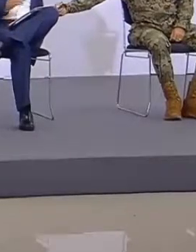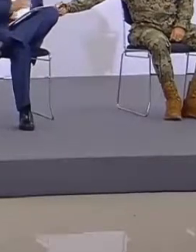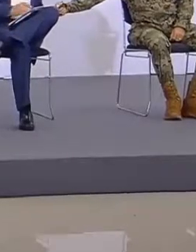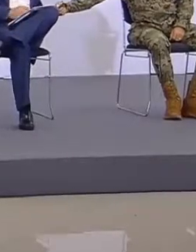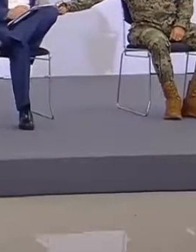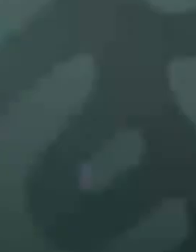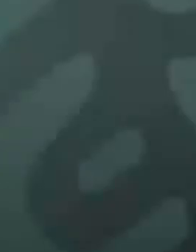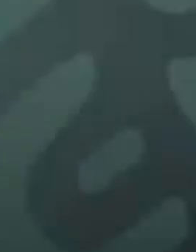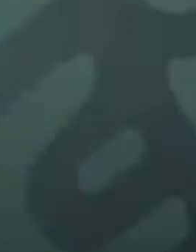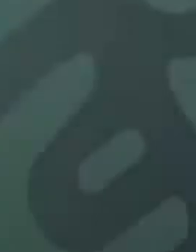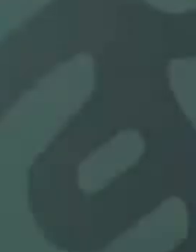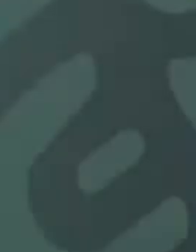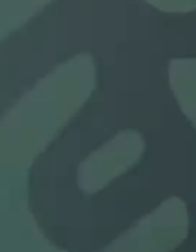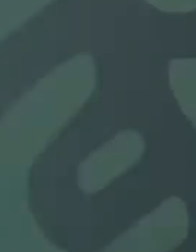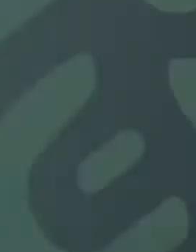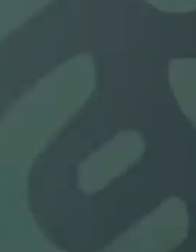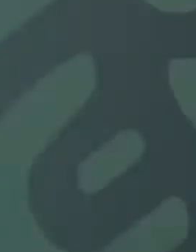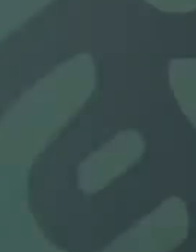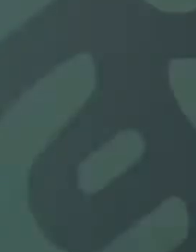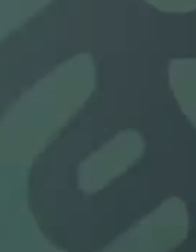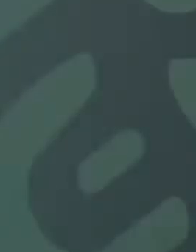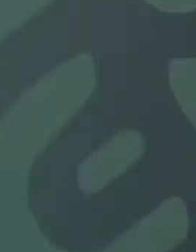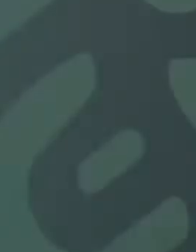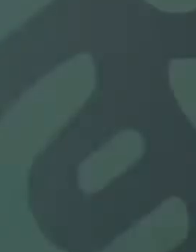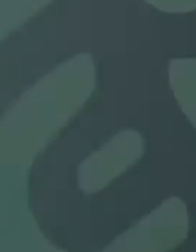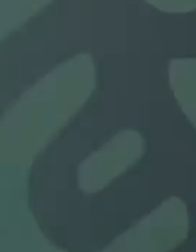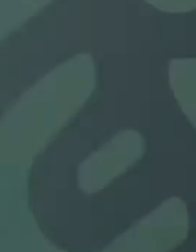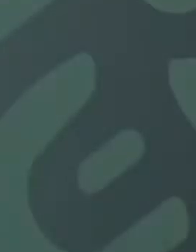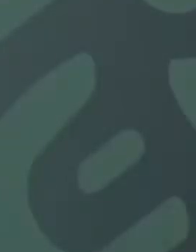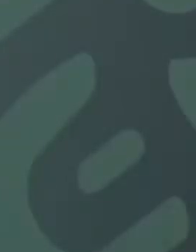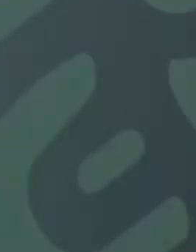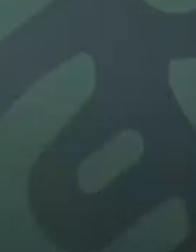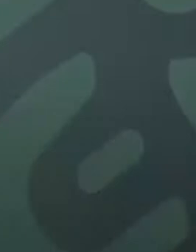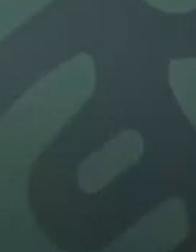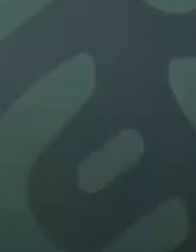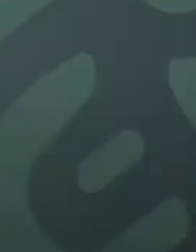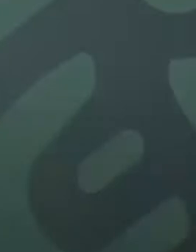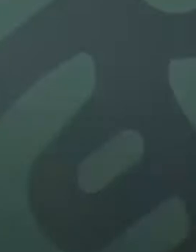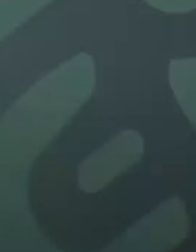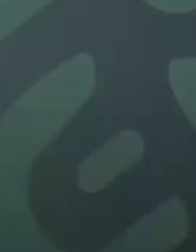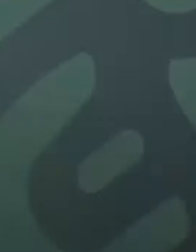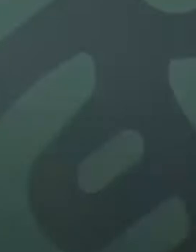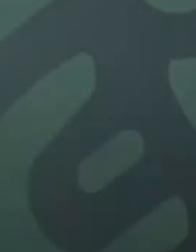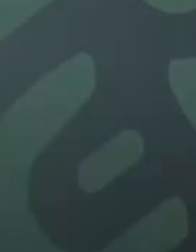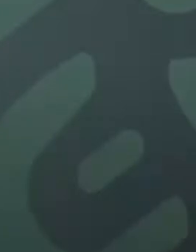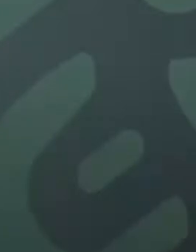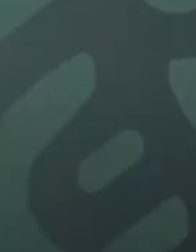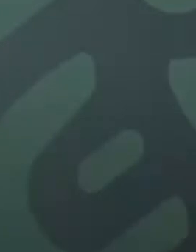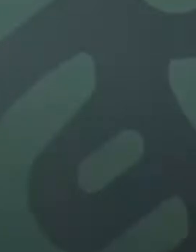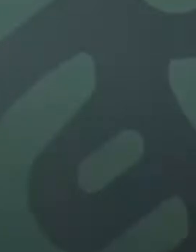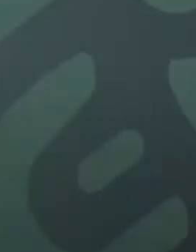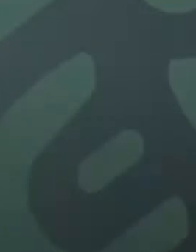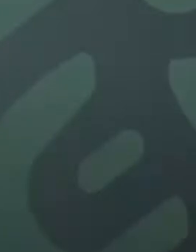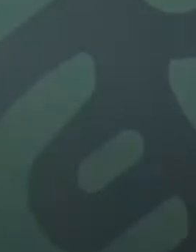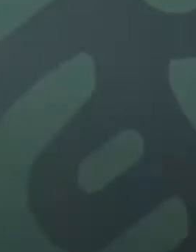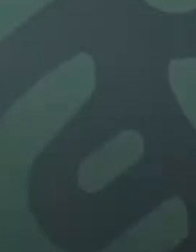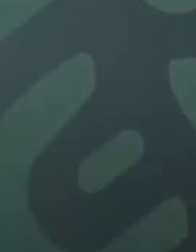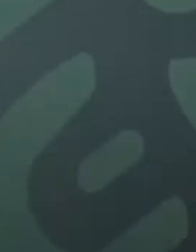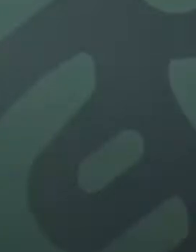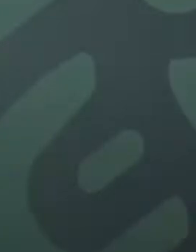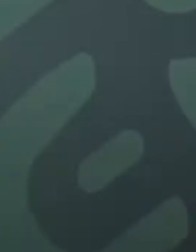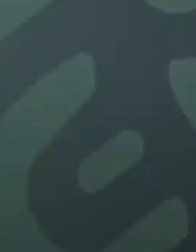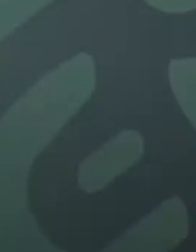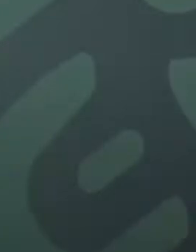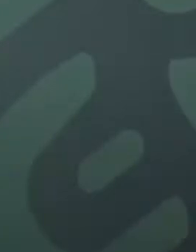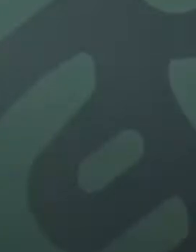la oportunidad, como lo expresaba hace un momento, de platicar un rato más con el presidente. And so he says, in a few minutes, I will have the